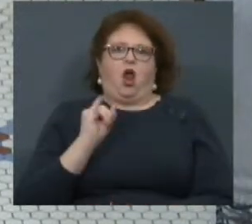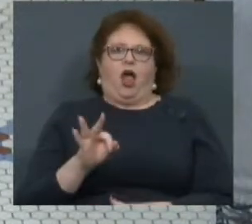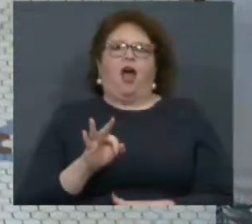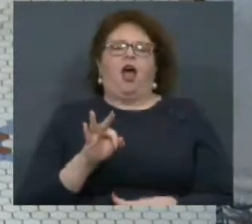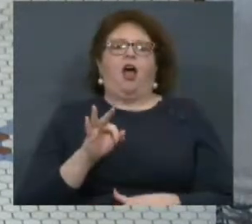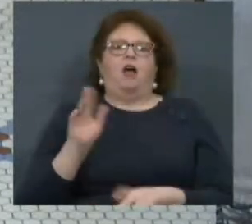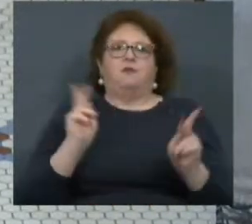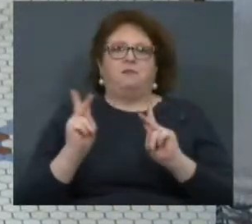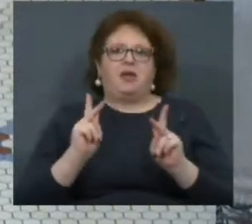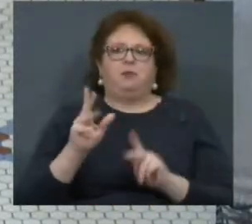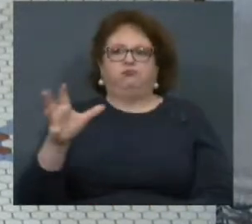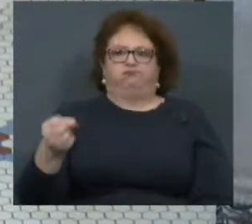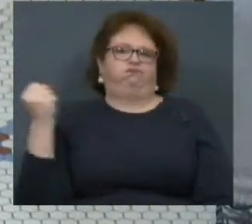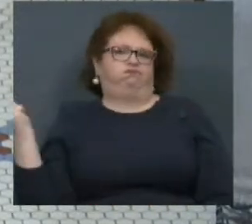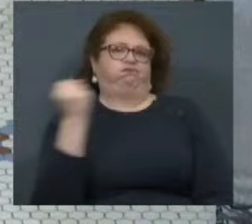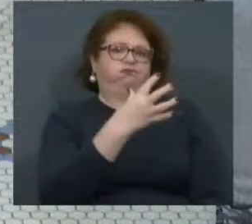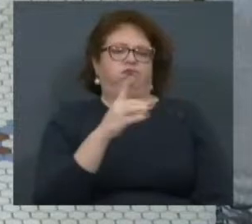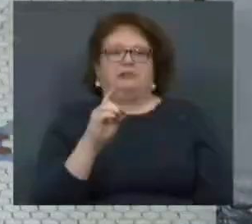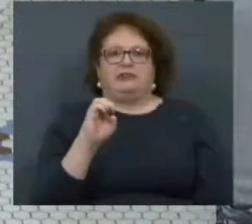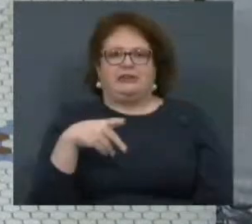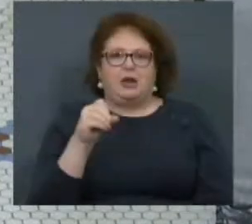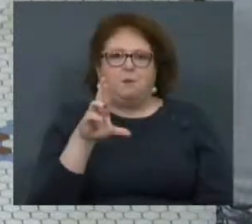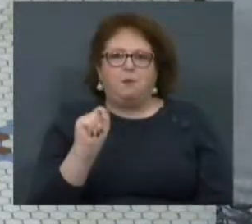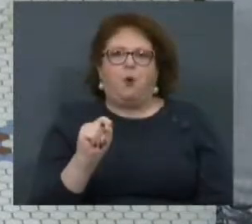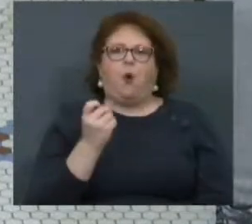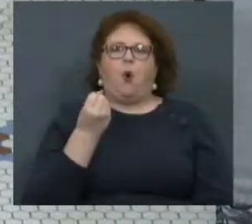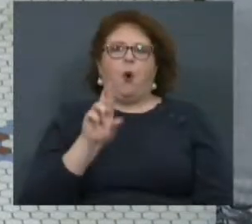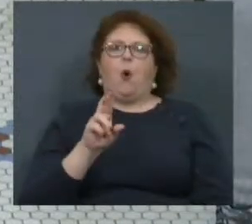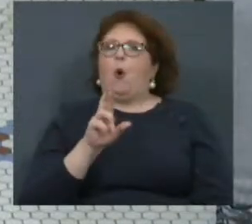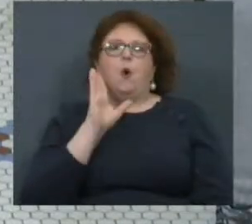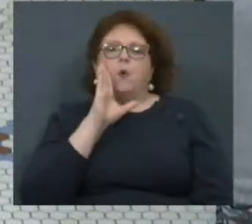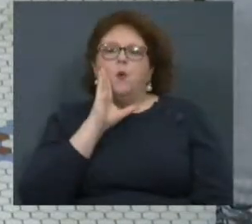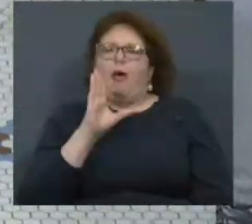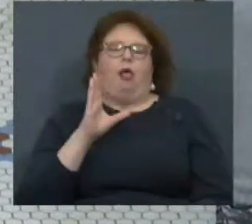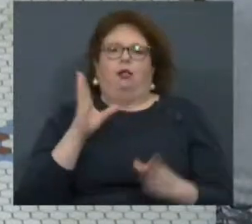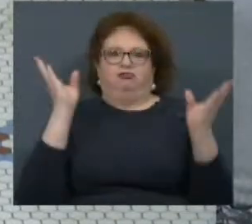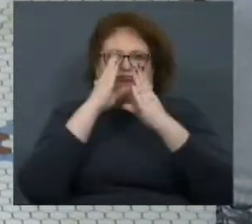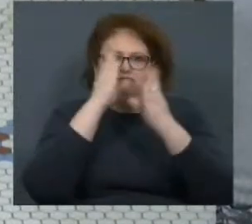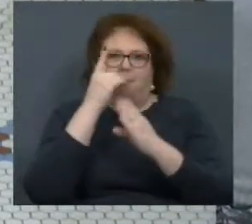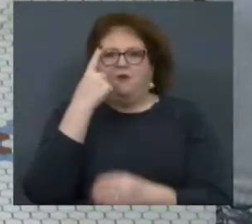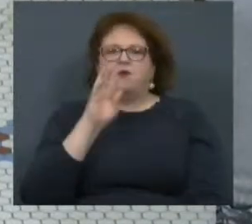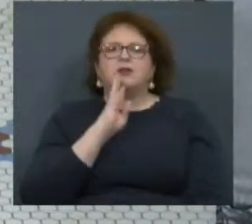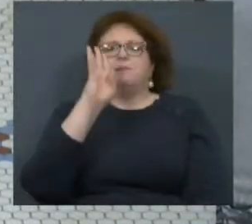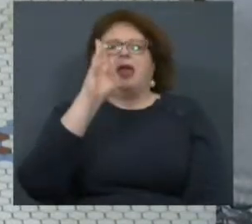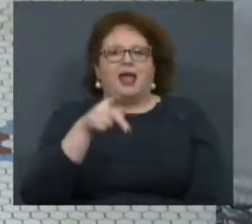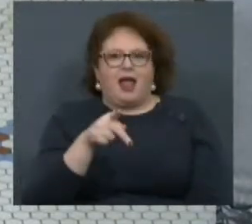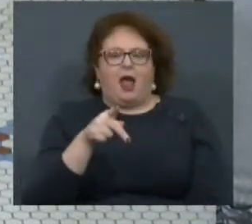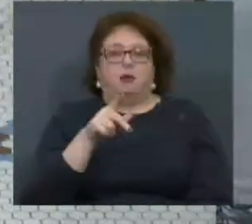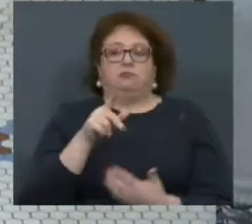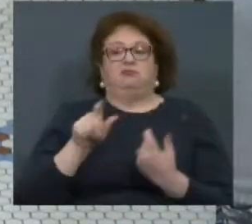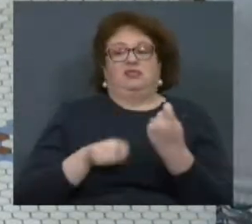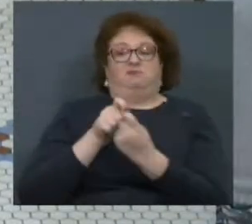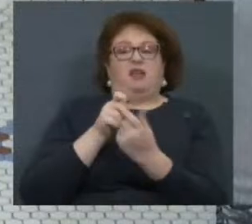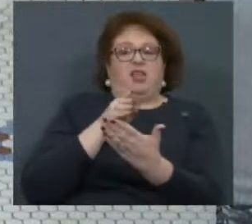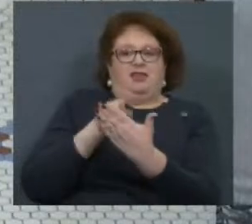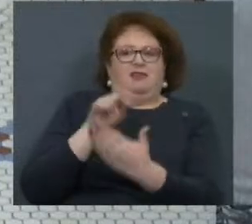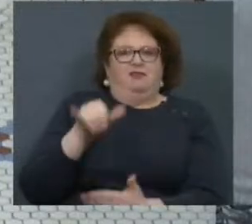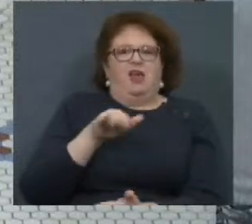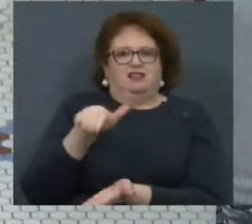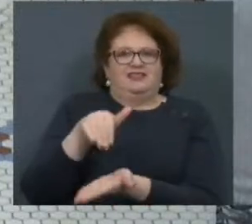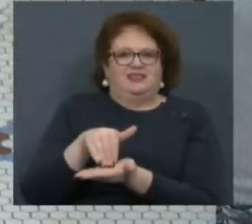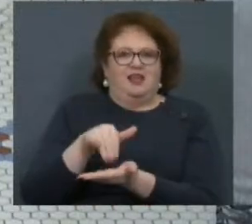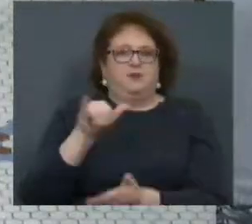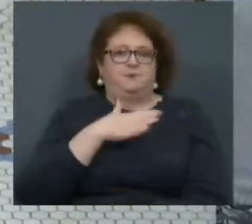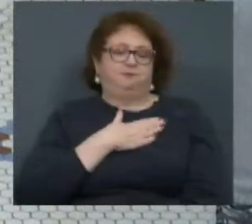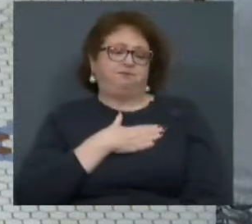evicted for speaking up about anything that goes on in the city, but particularly this center. Like my colleague Blake